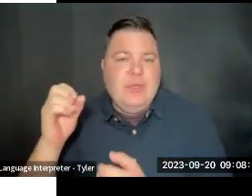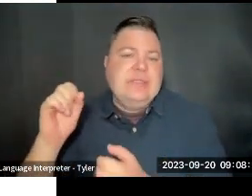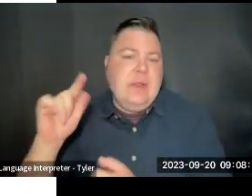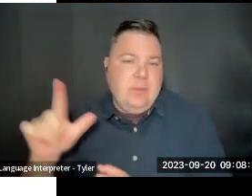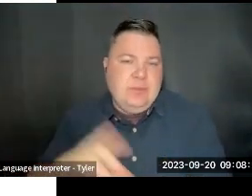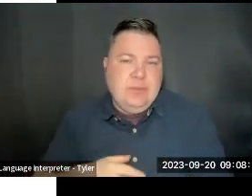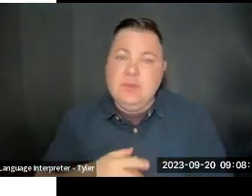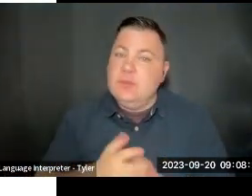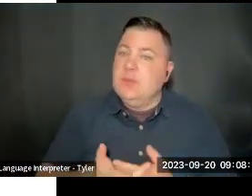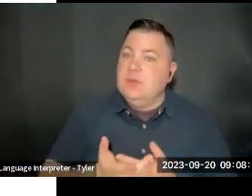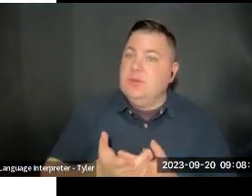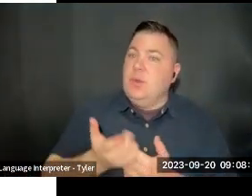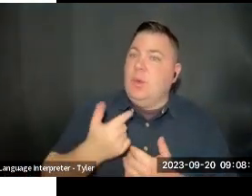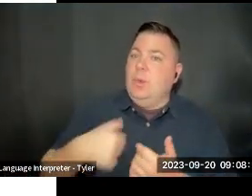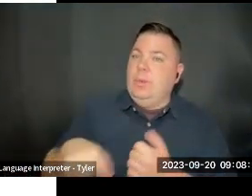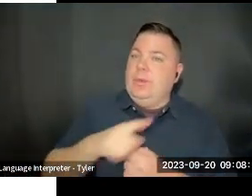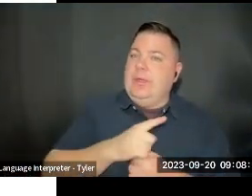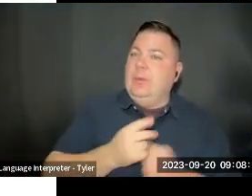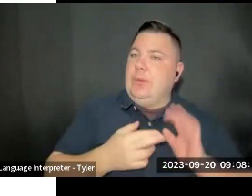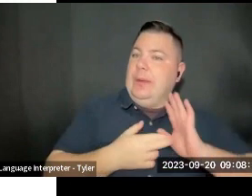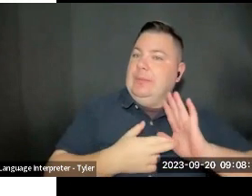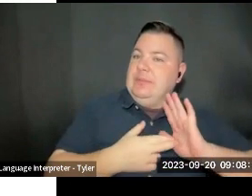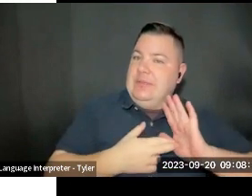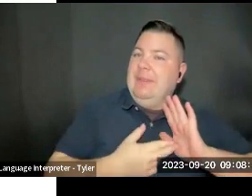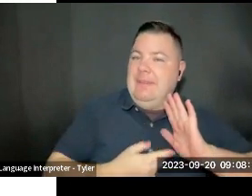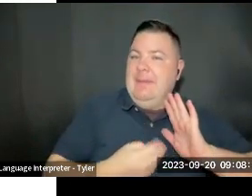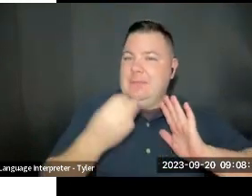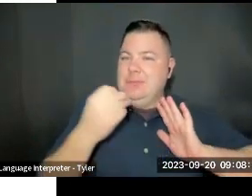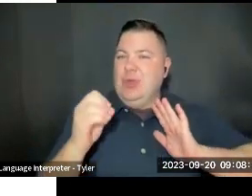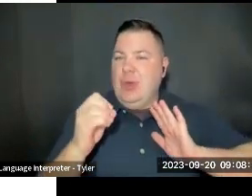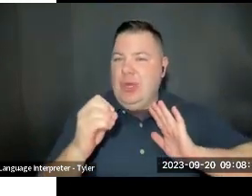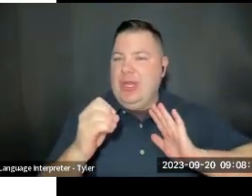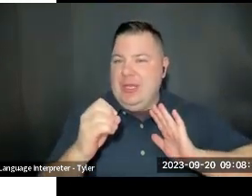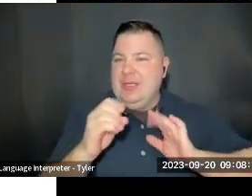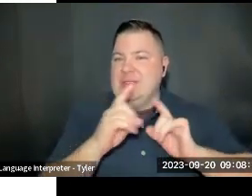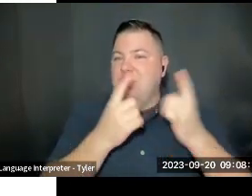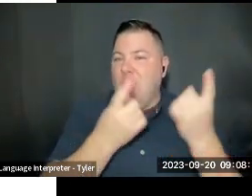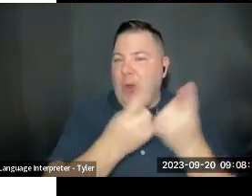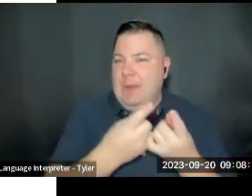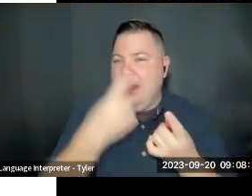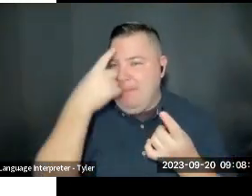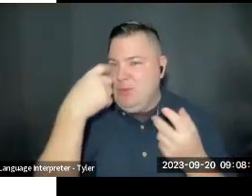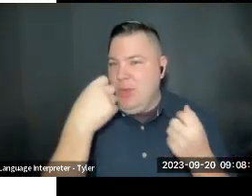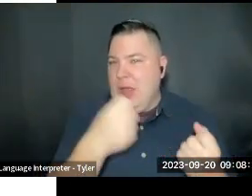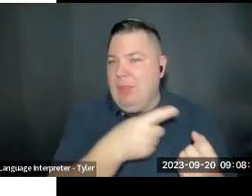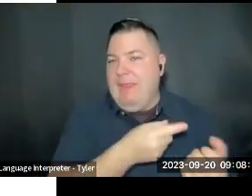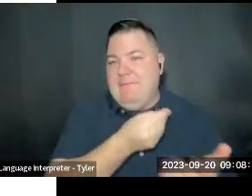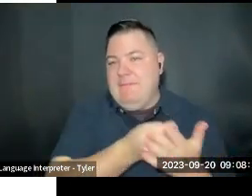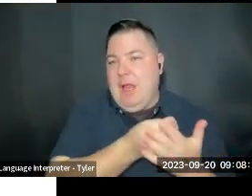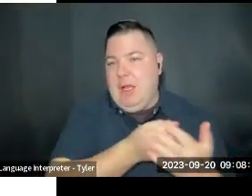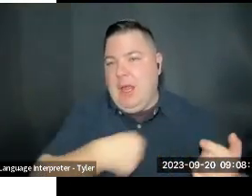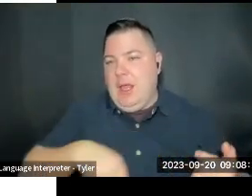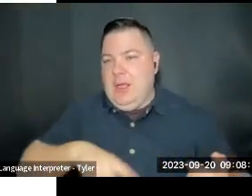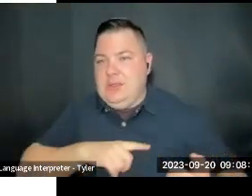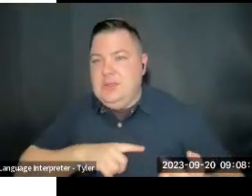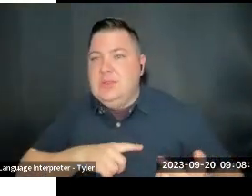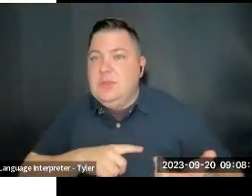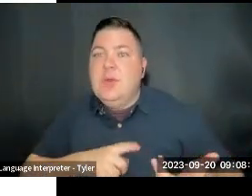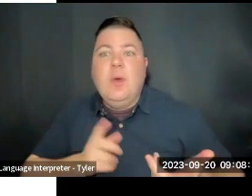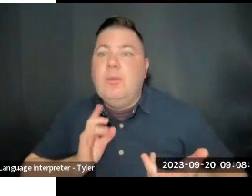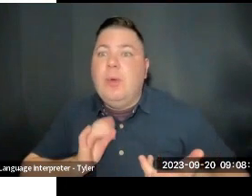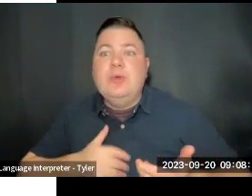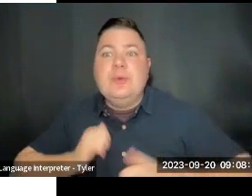Department of Mental Health, who is our funder, but they are also a founding partner of Mental Health First